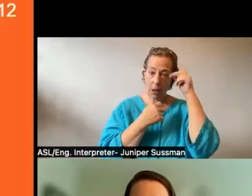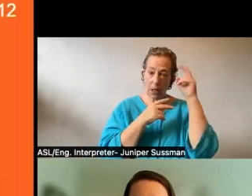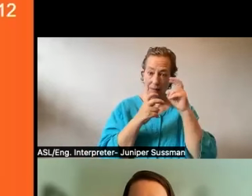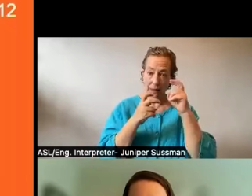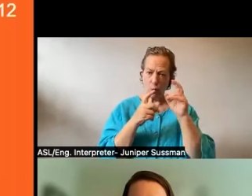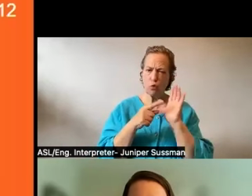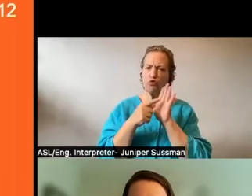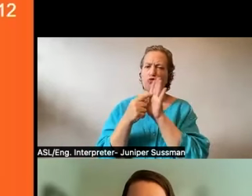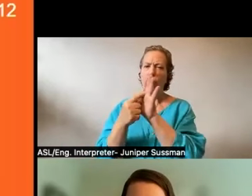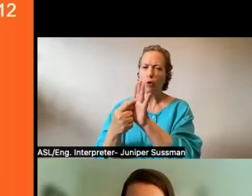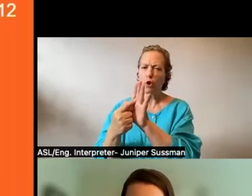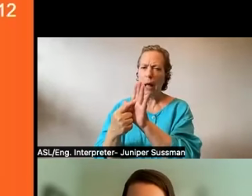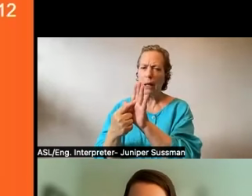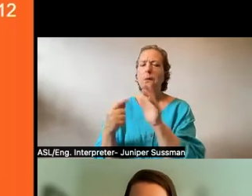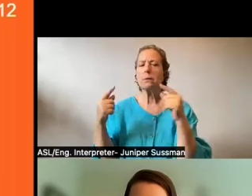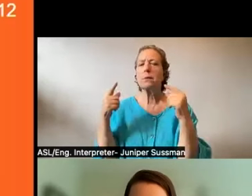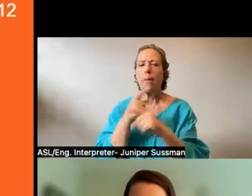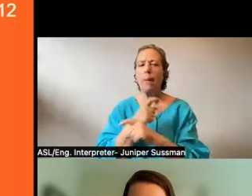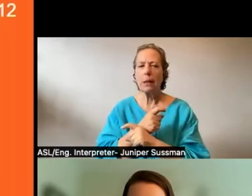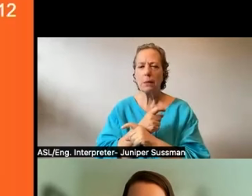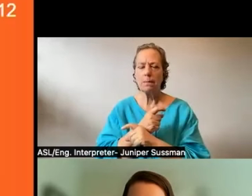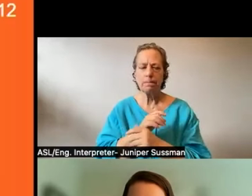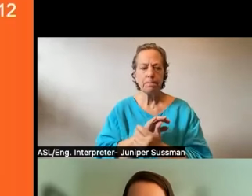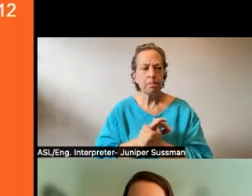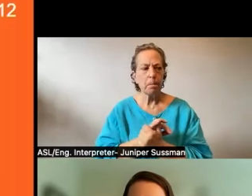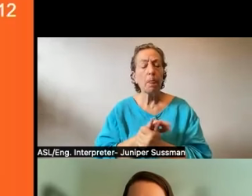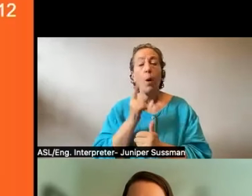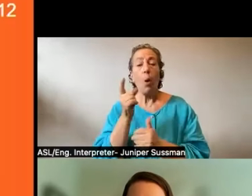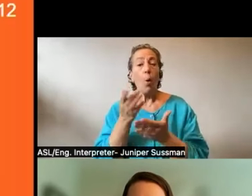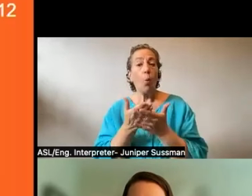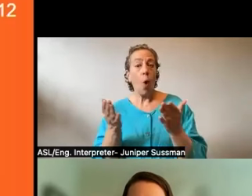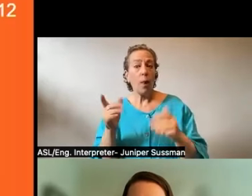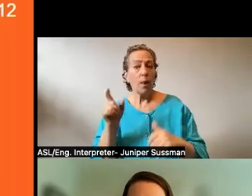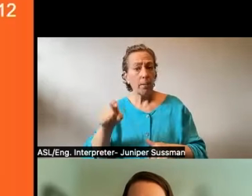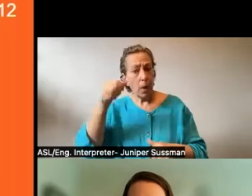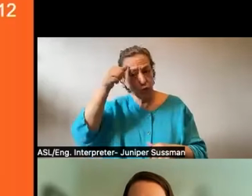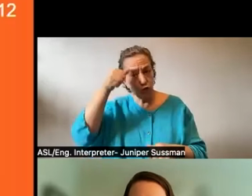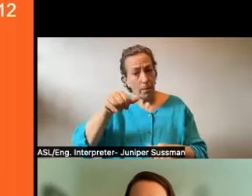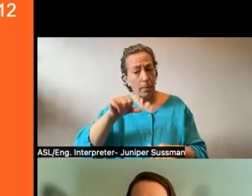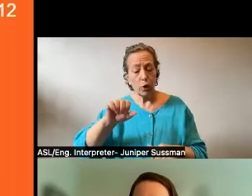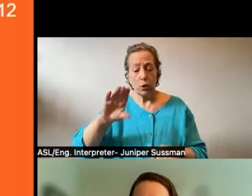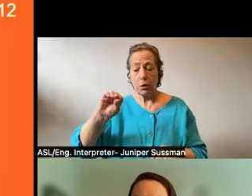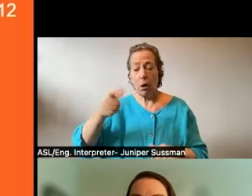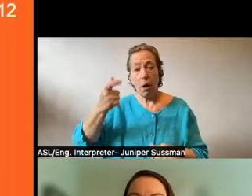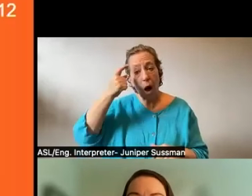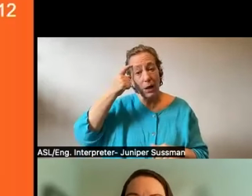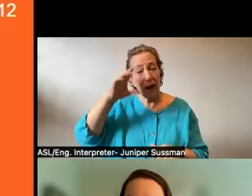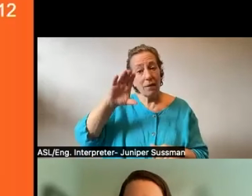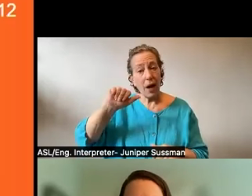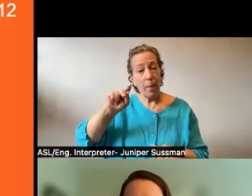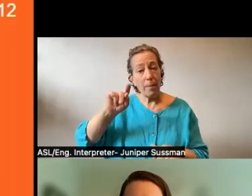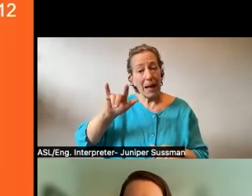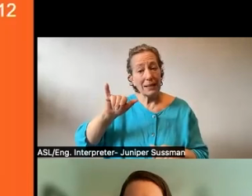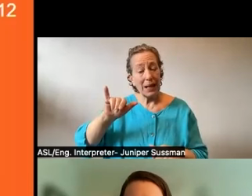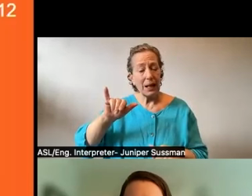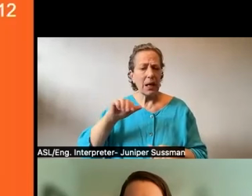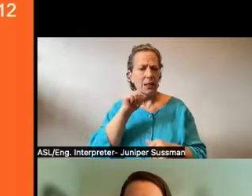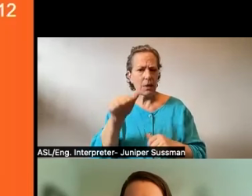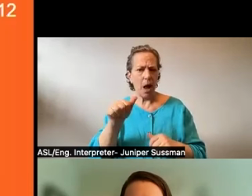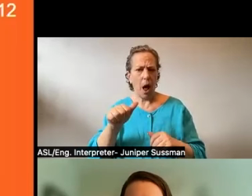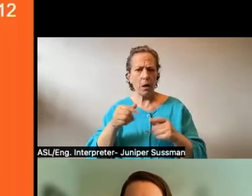things that we, always tell ourselves to remember is that, cognitive capacity isn't global. Just because somebody